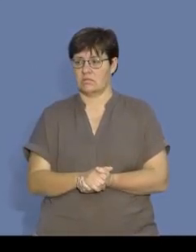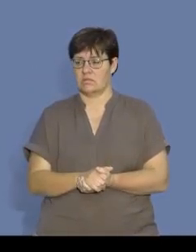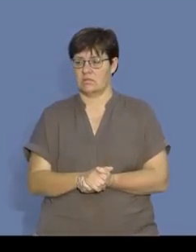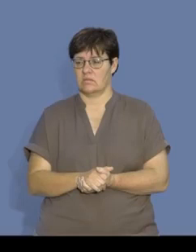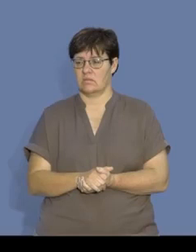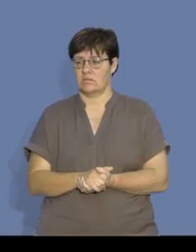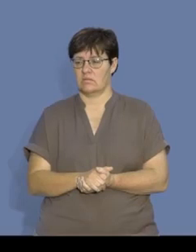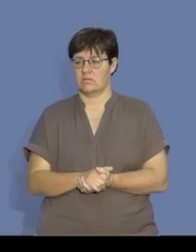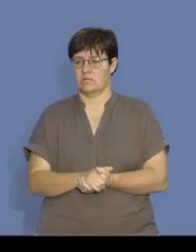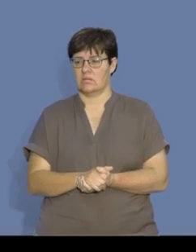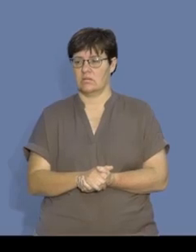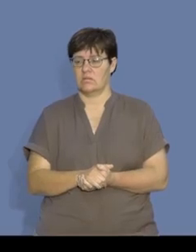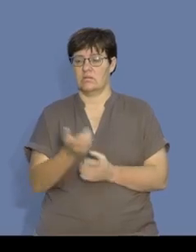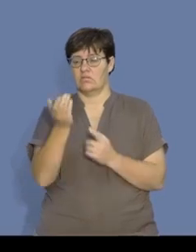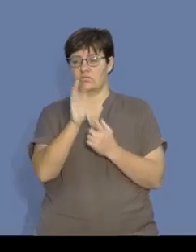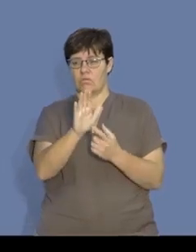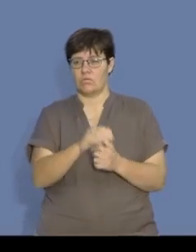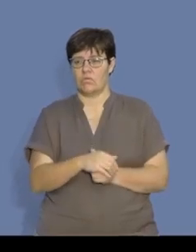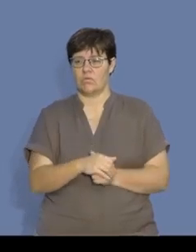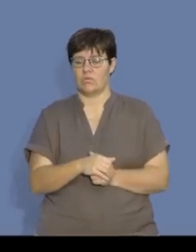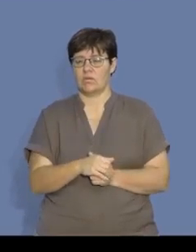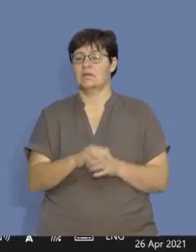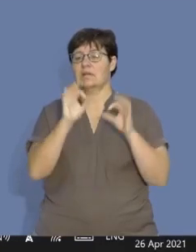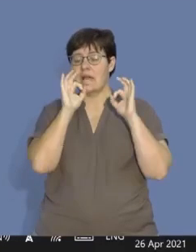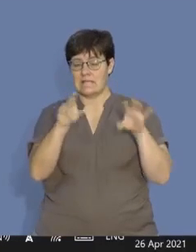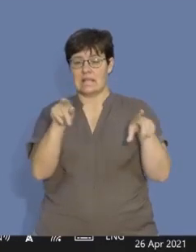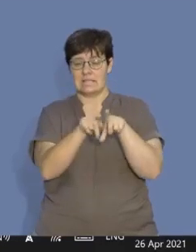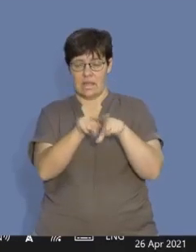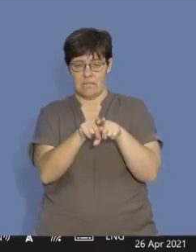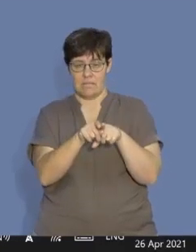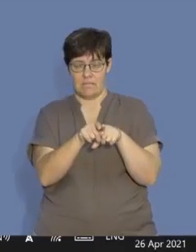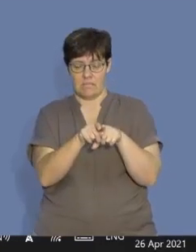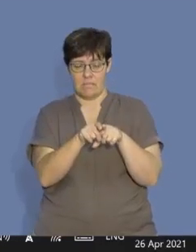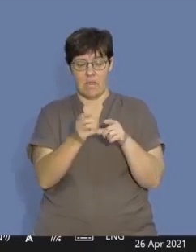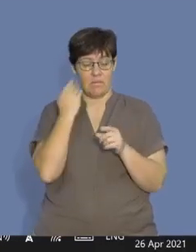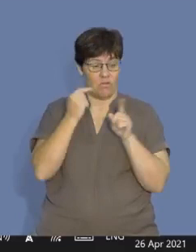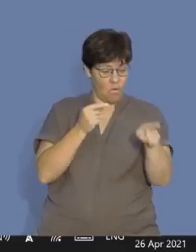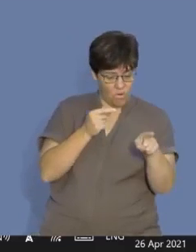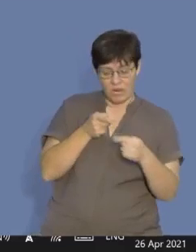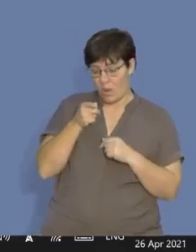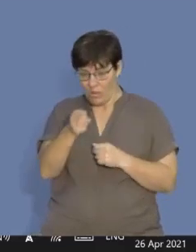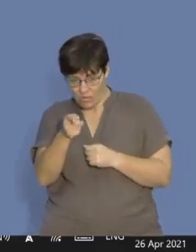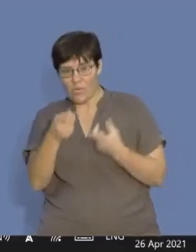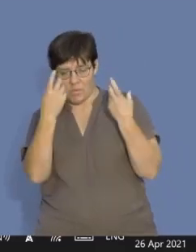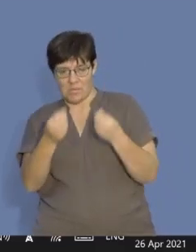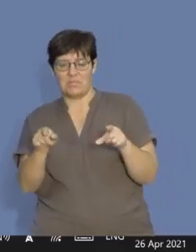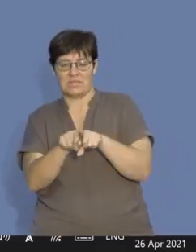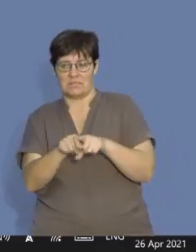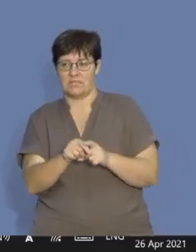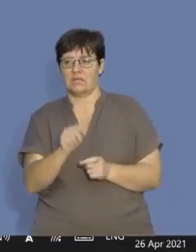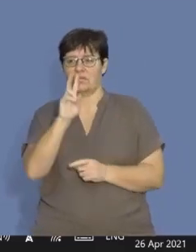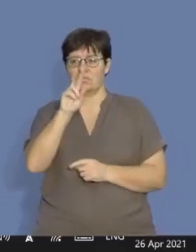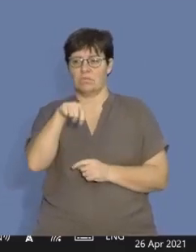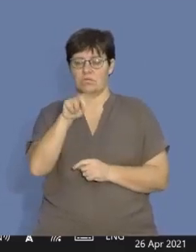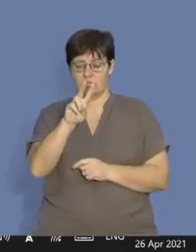1,810,000, right? And just to show you, I'm going to get the exact same figure that I did previously. So